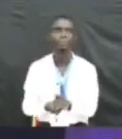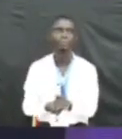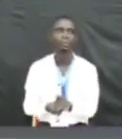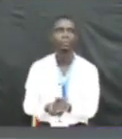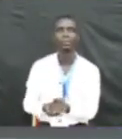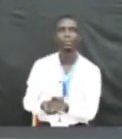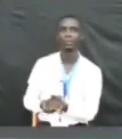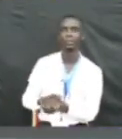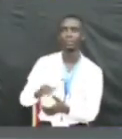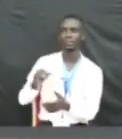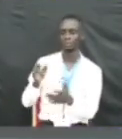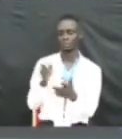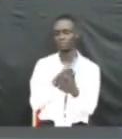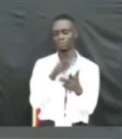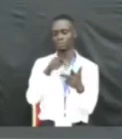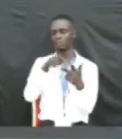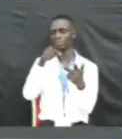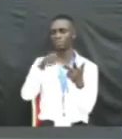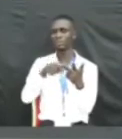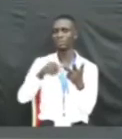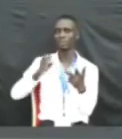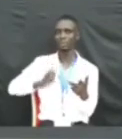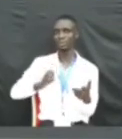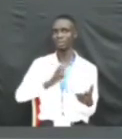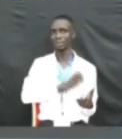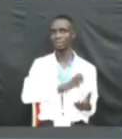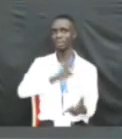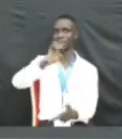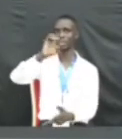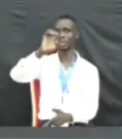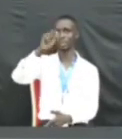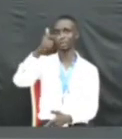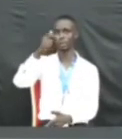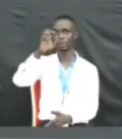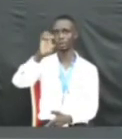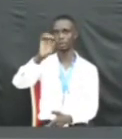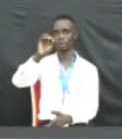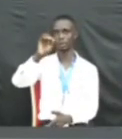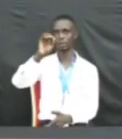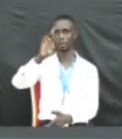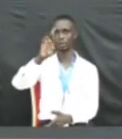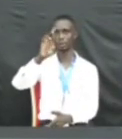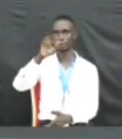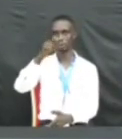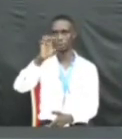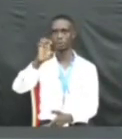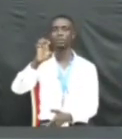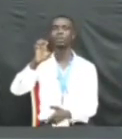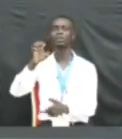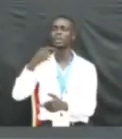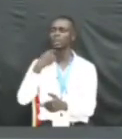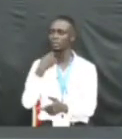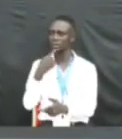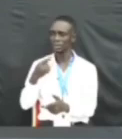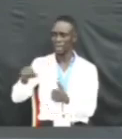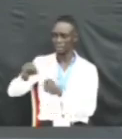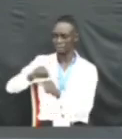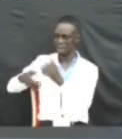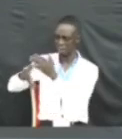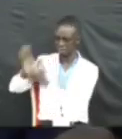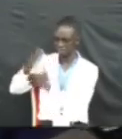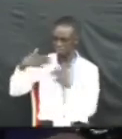in Canada testified how God healed his son. He recounted that his son had a hole